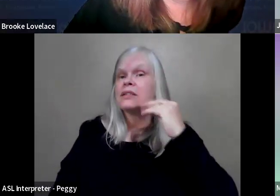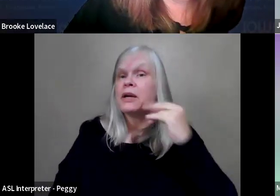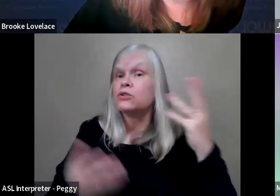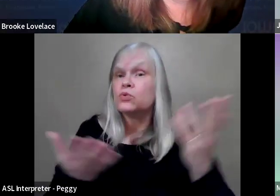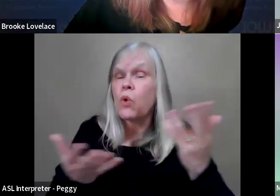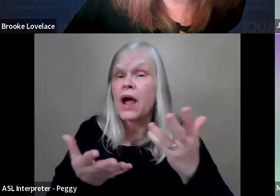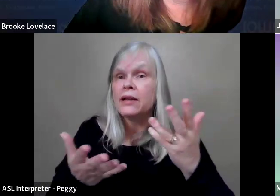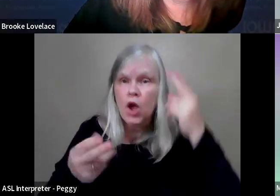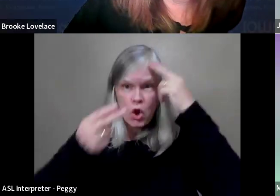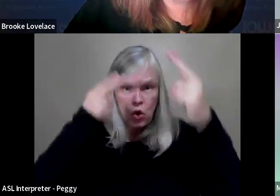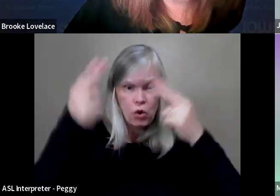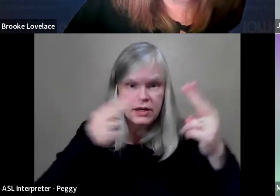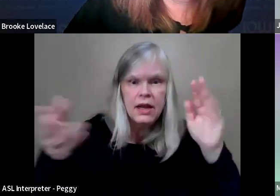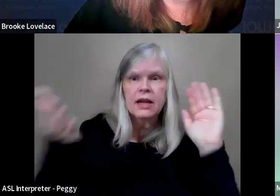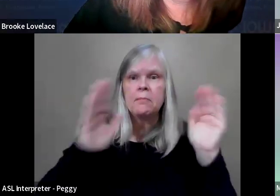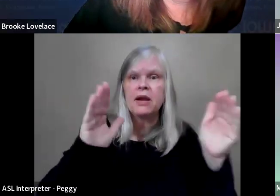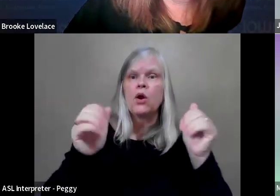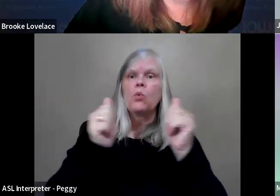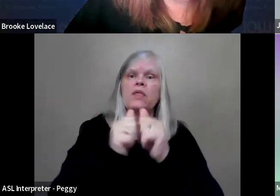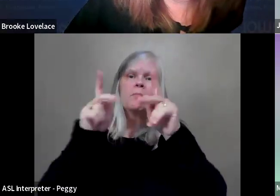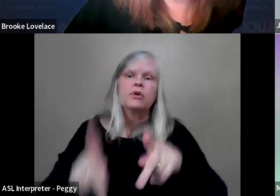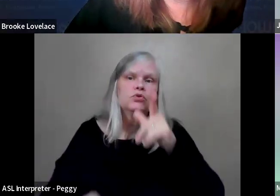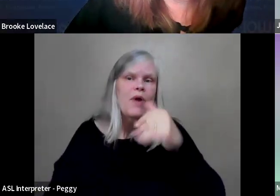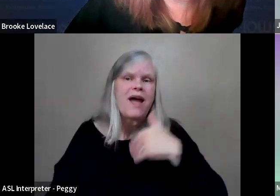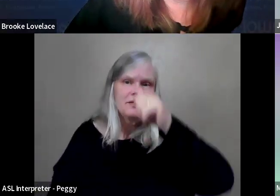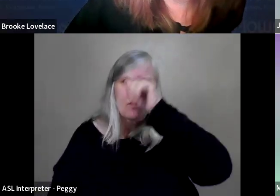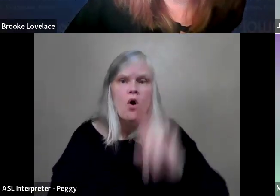hallucinations versus someone that has Alzheimer's, for example.